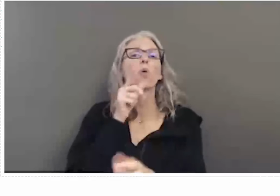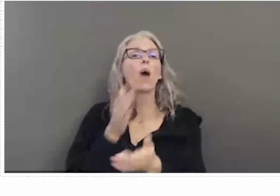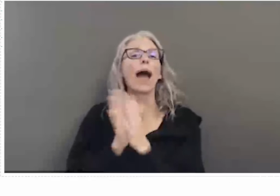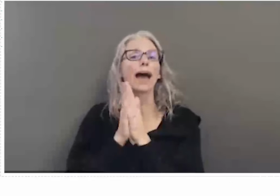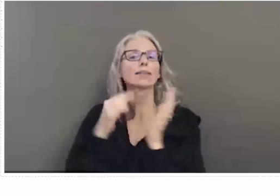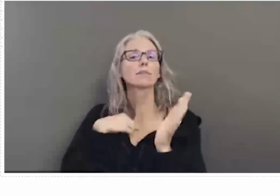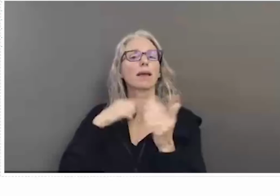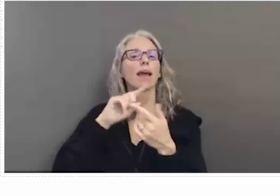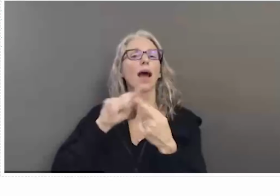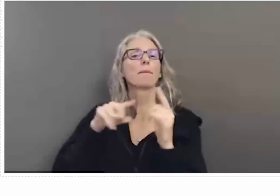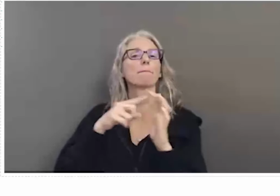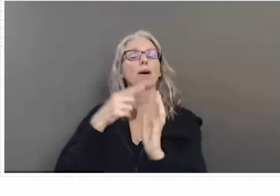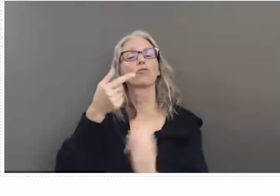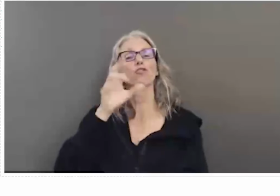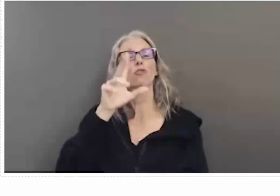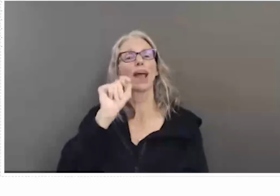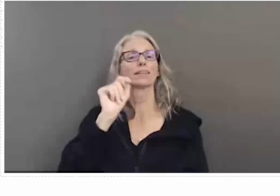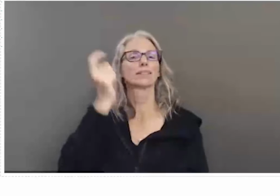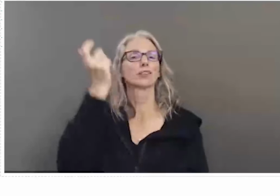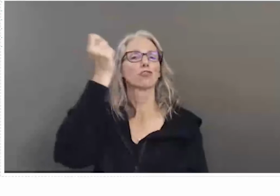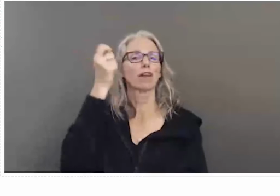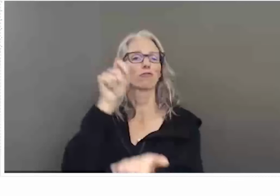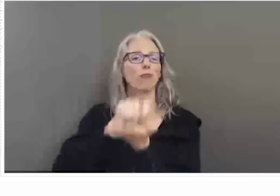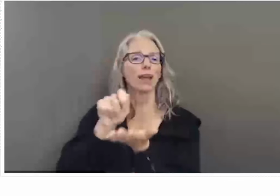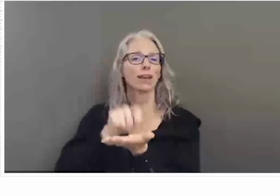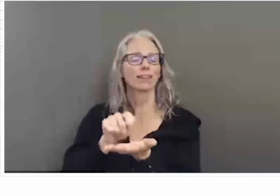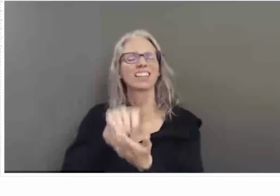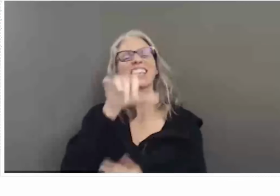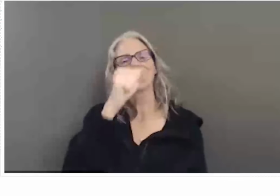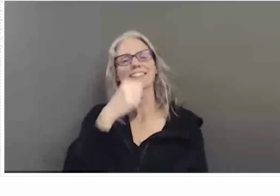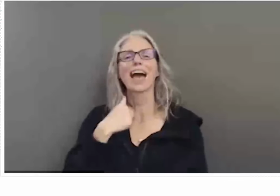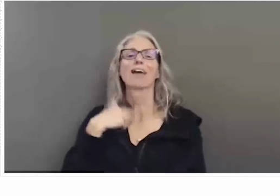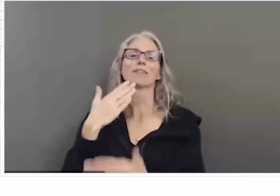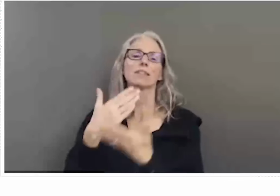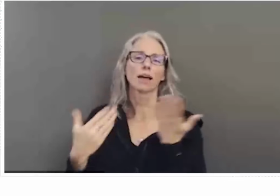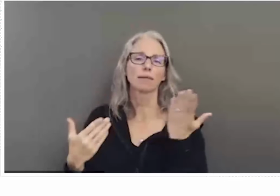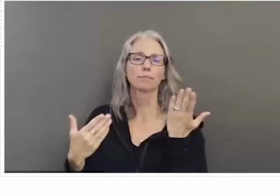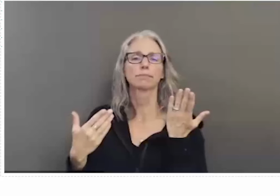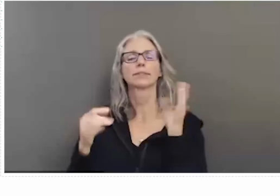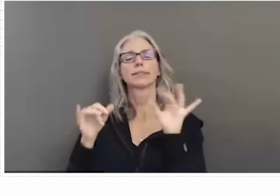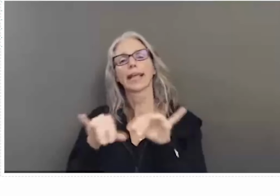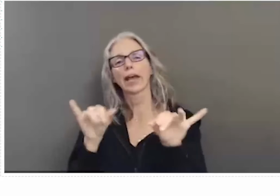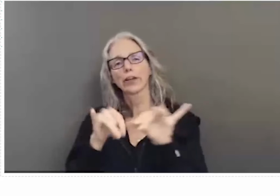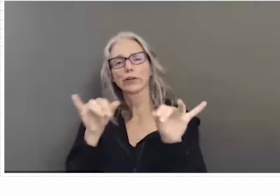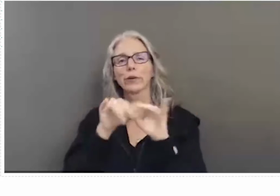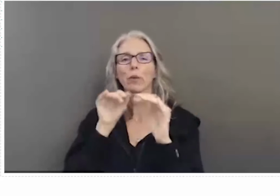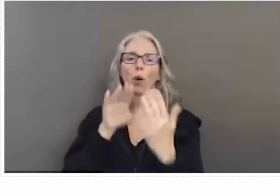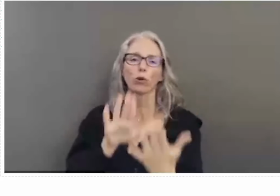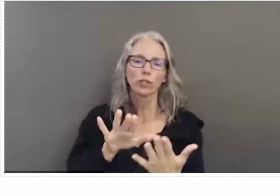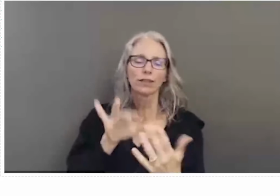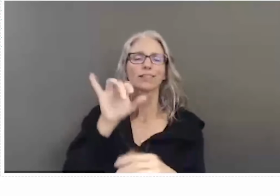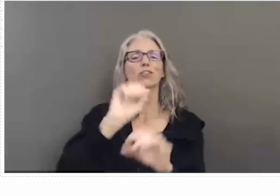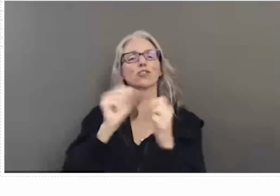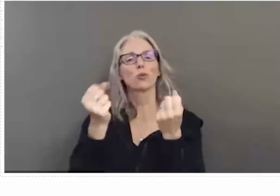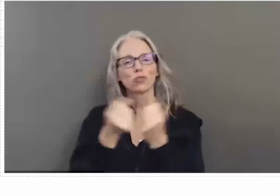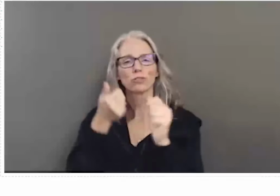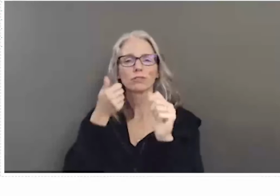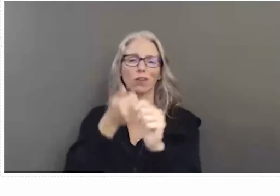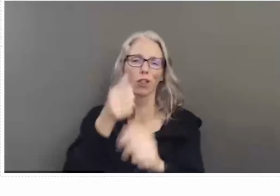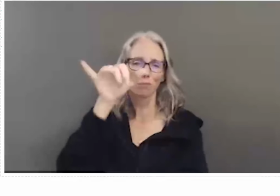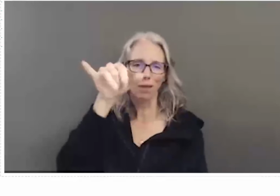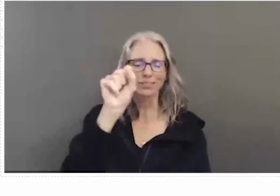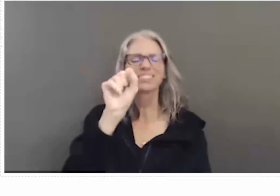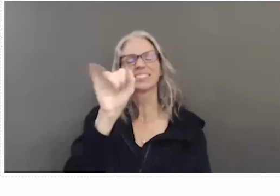know, there are some preconceived ways to do it, and yes, of course, there are some social contracts and conventions that you have to stay within,